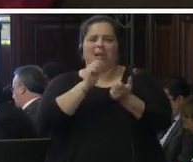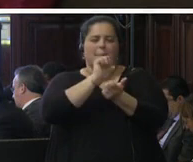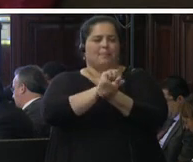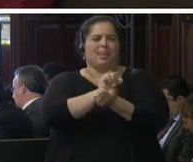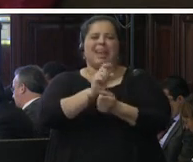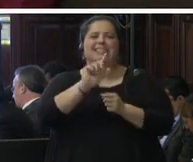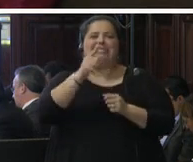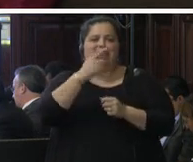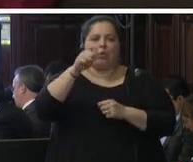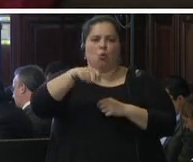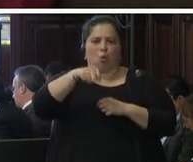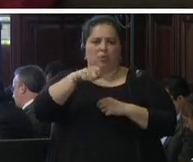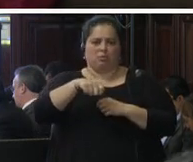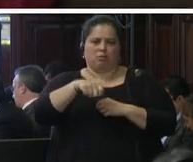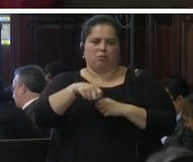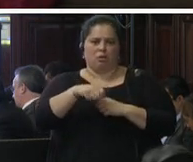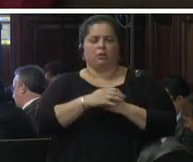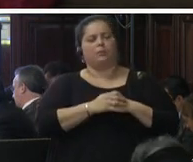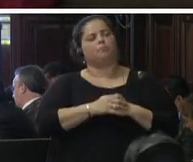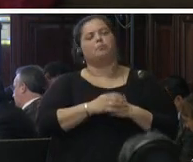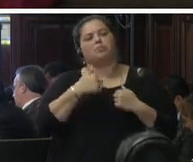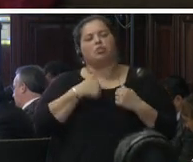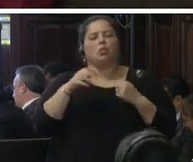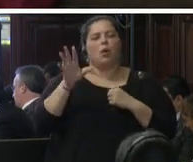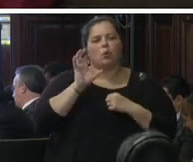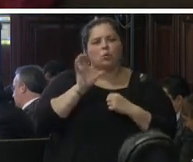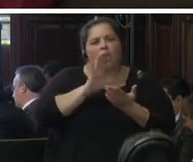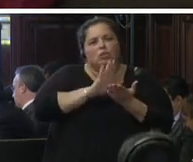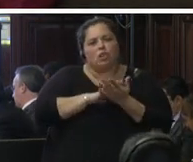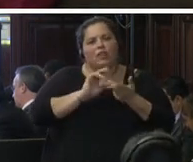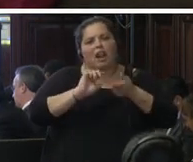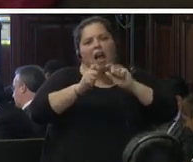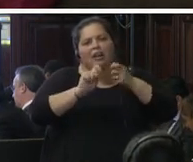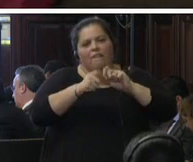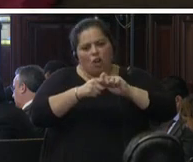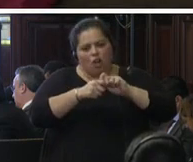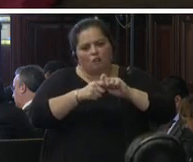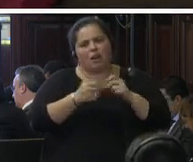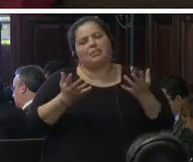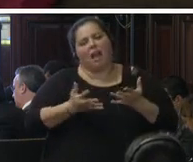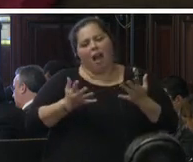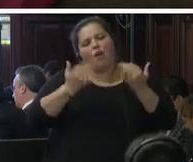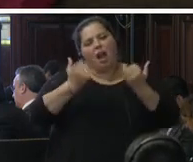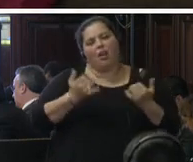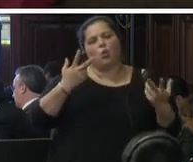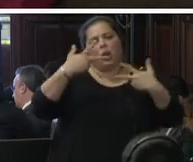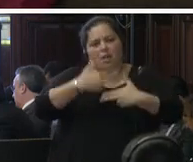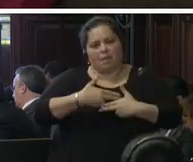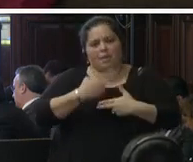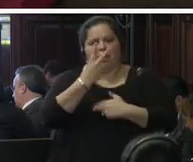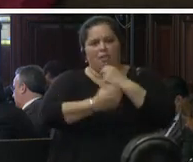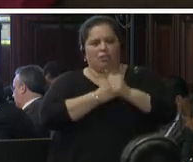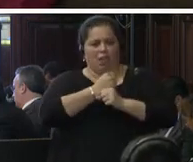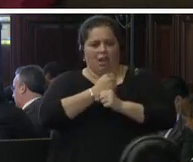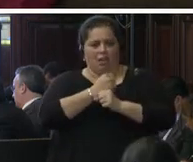amendment reforms now has a two year limit for pretrial